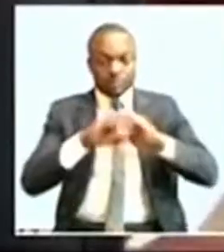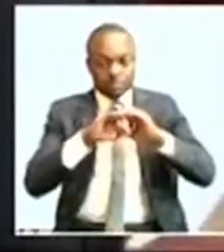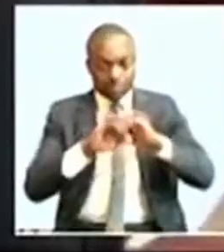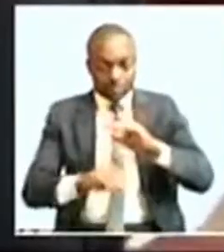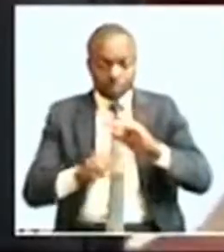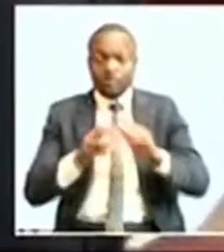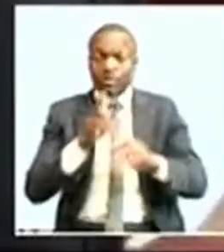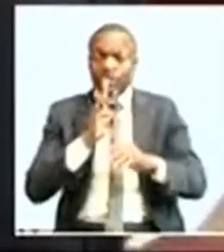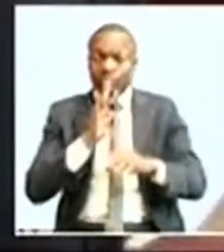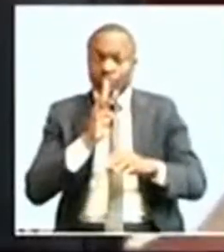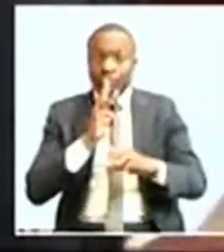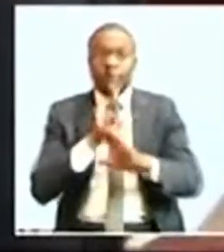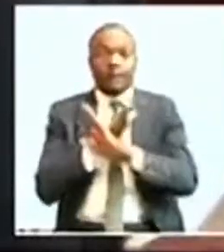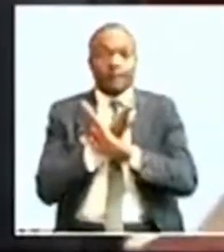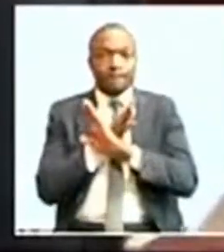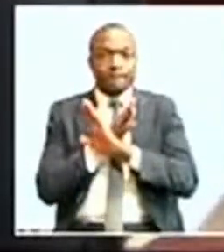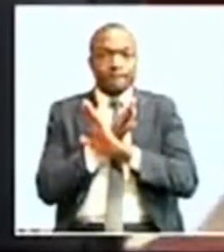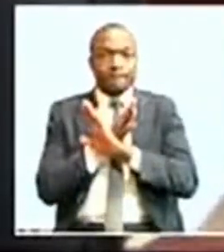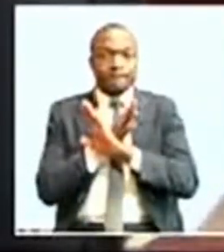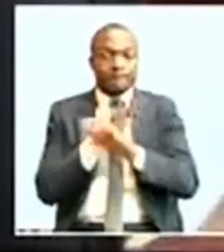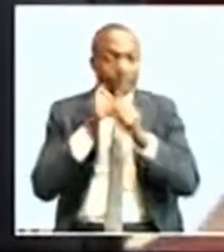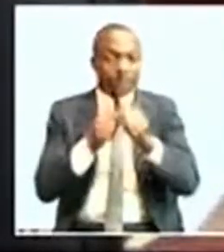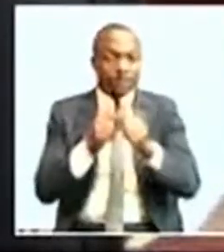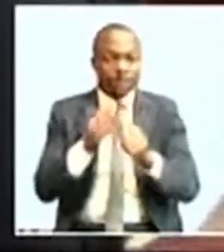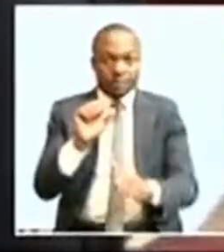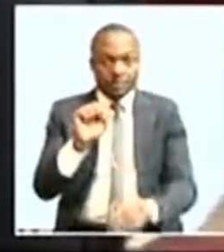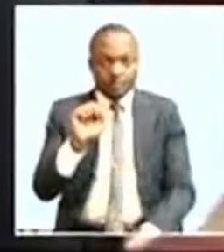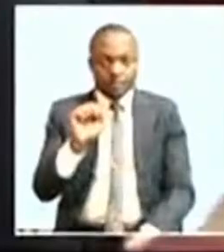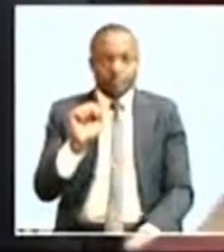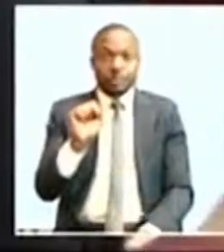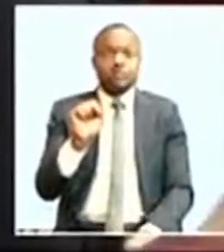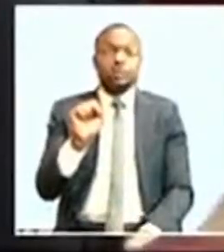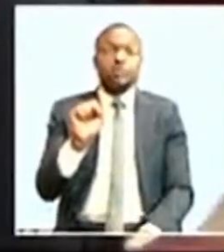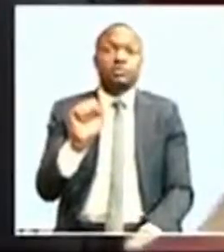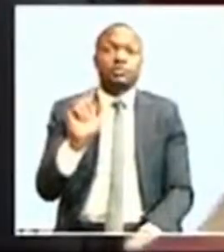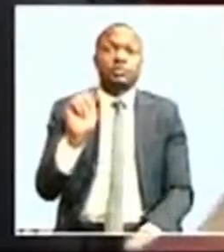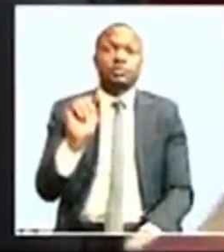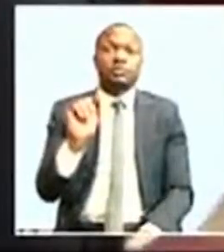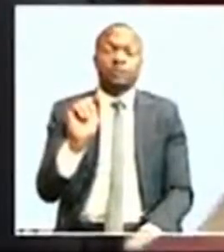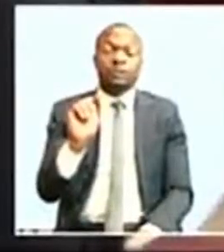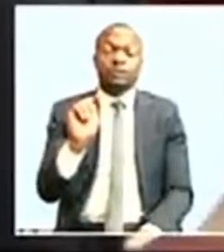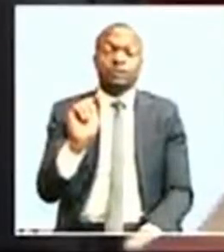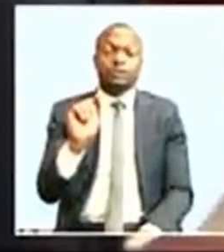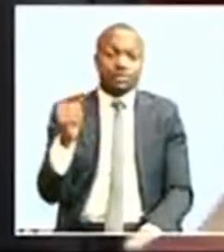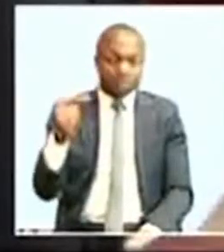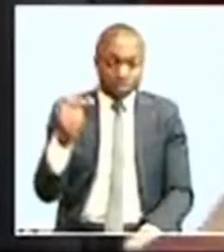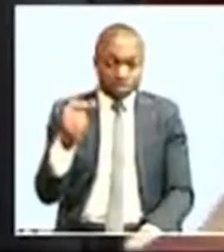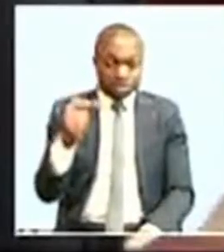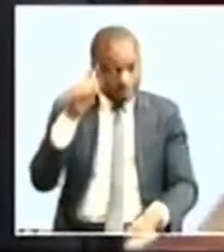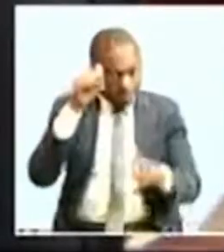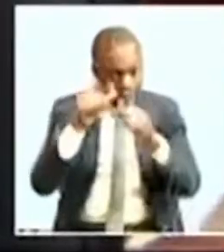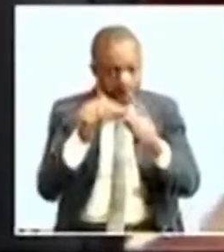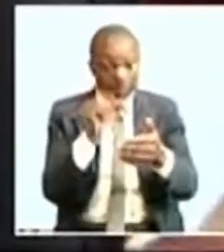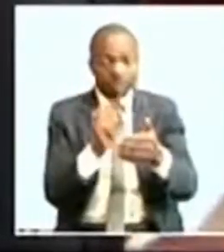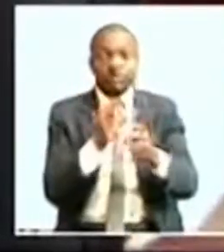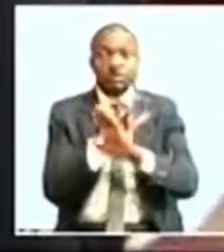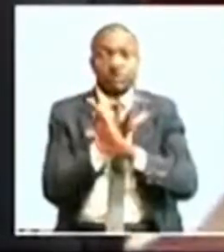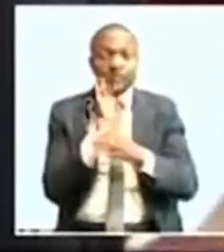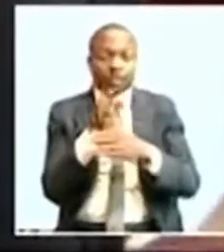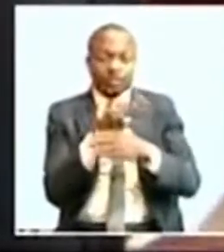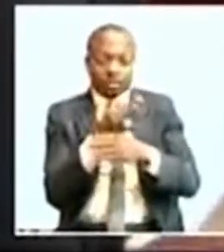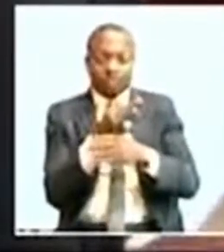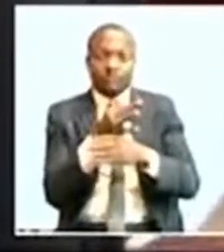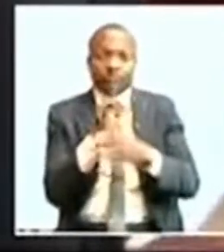Zambia subscribes to the SDGs. In terms of the alignment of this agreement with Zambia's fisheries